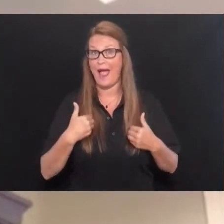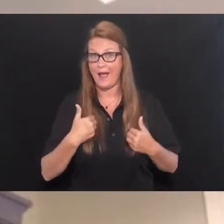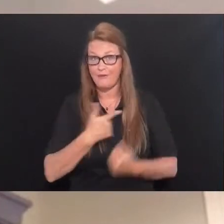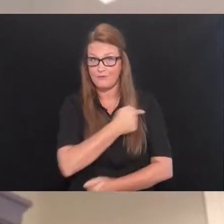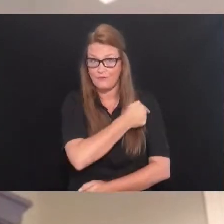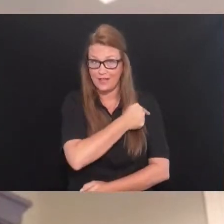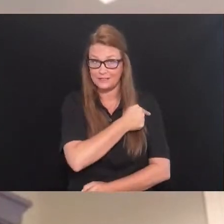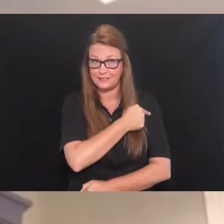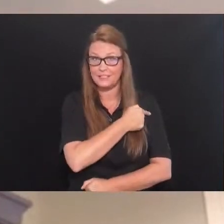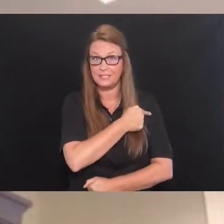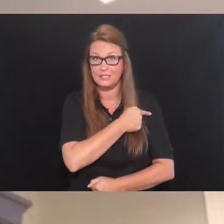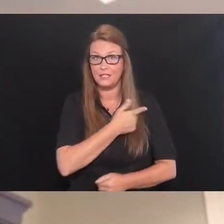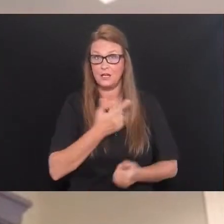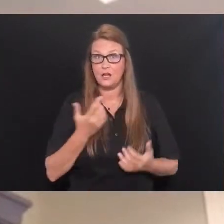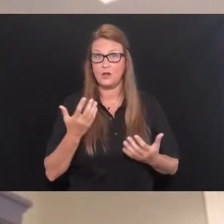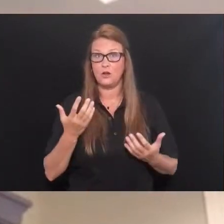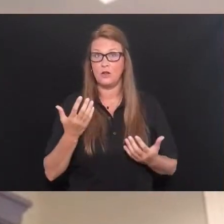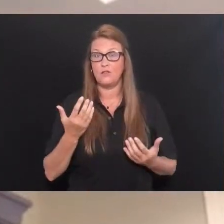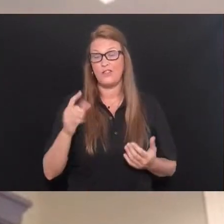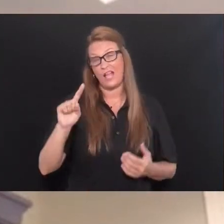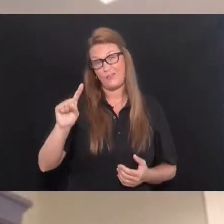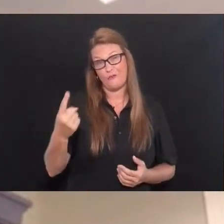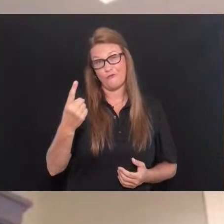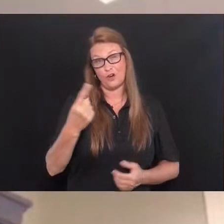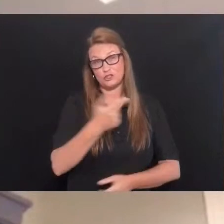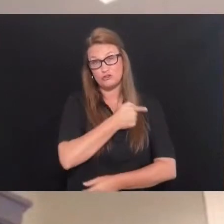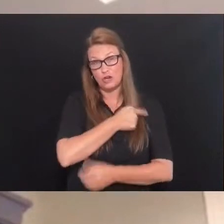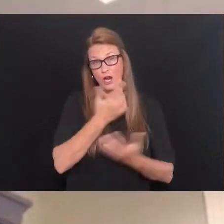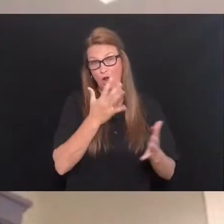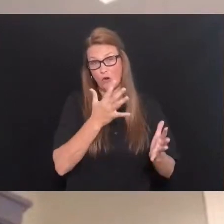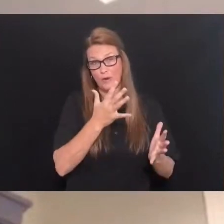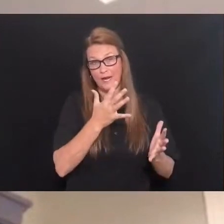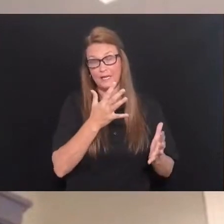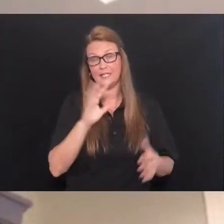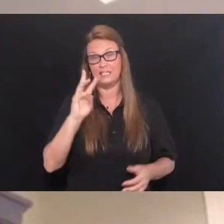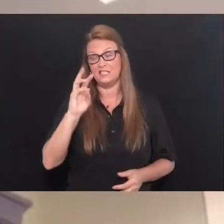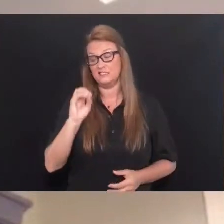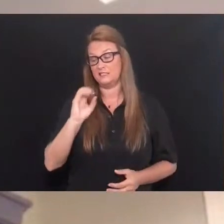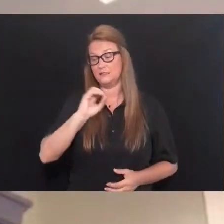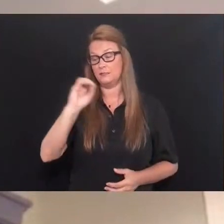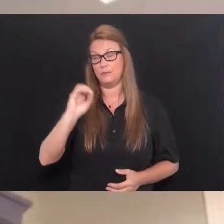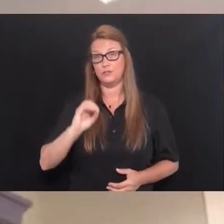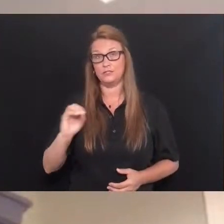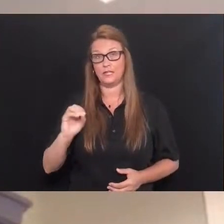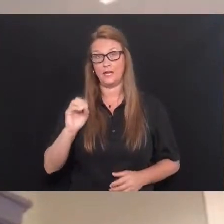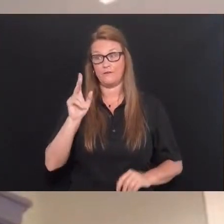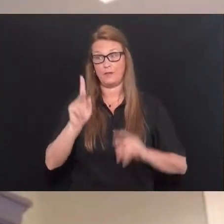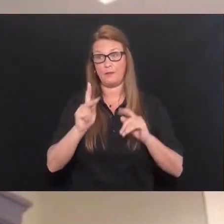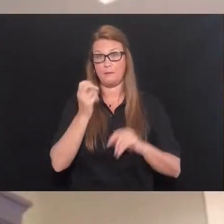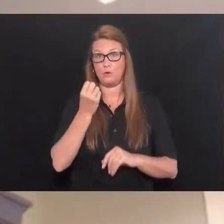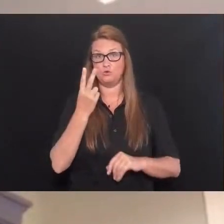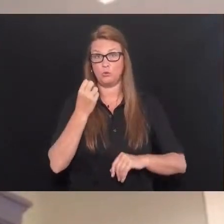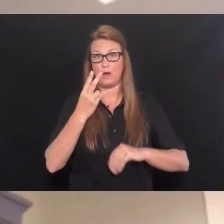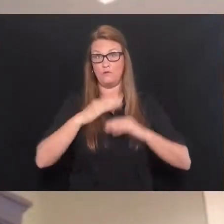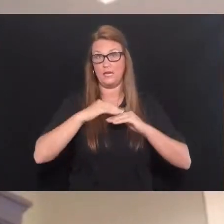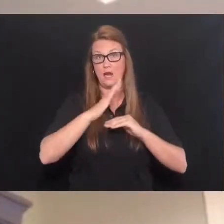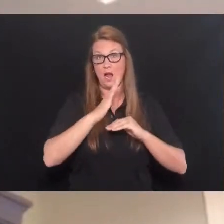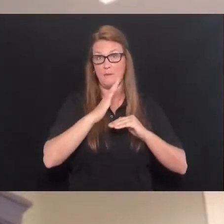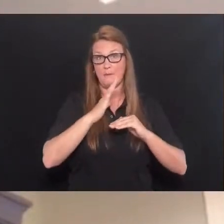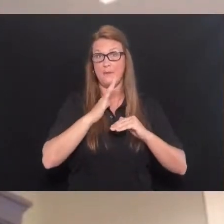the vaccine having at least a first dose, and 60% of those eligible to receive the